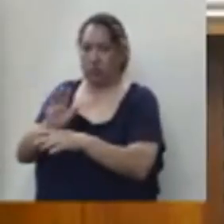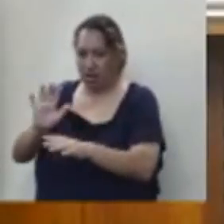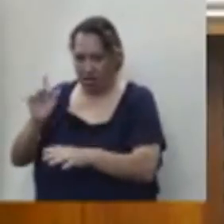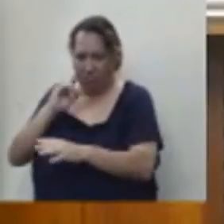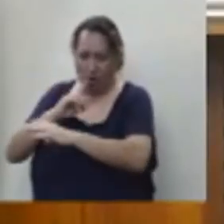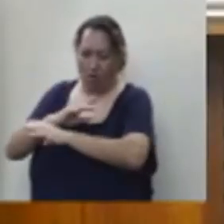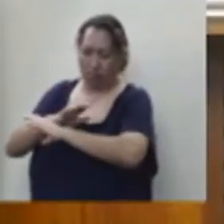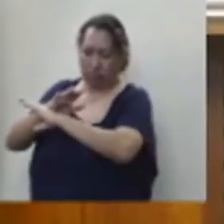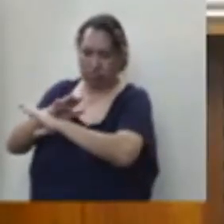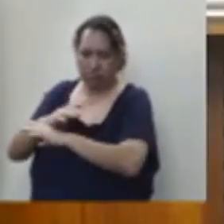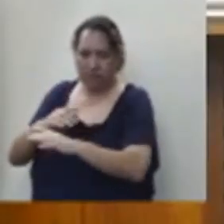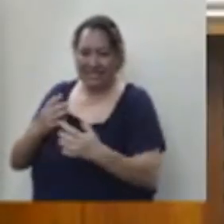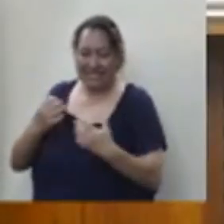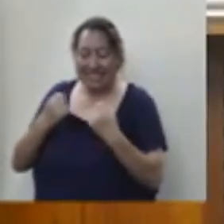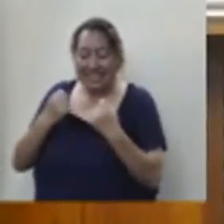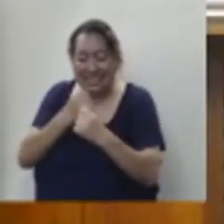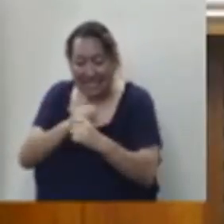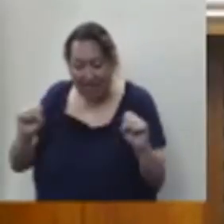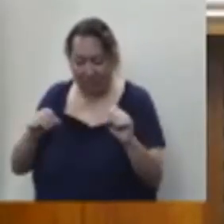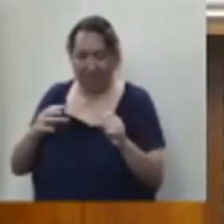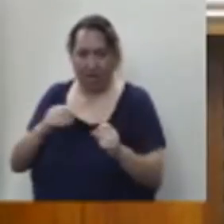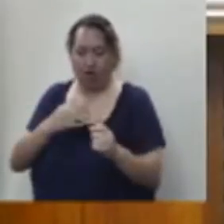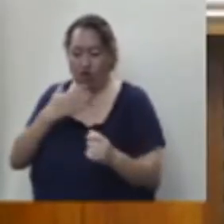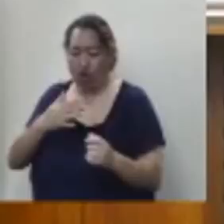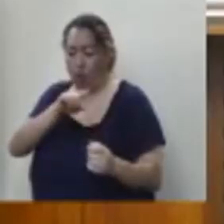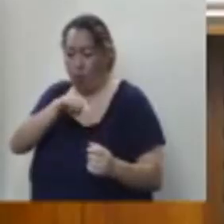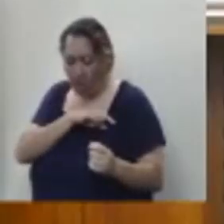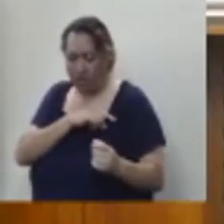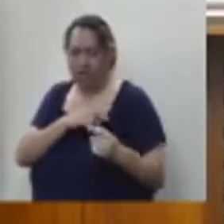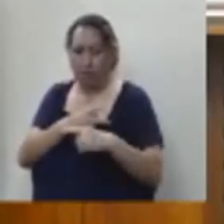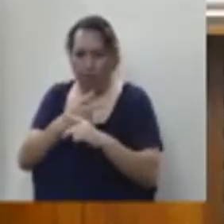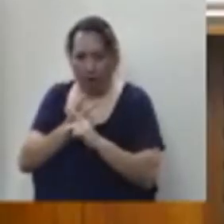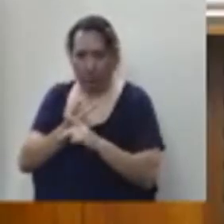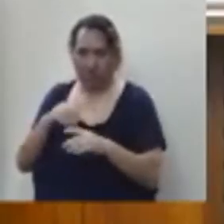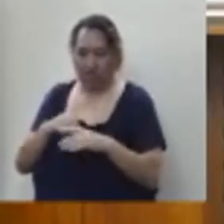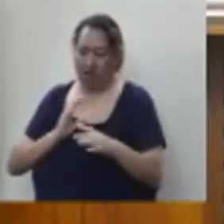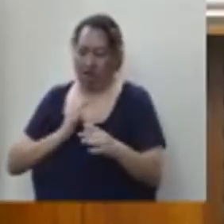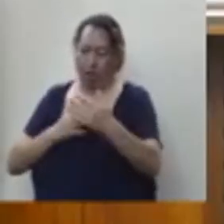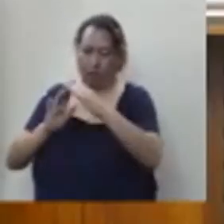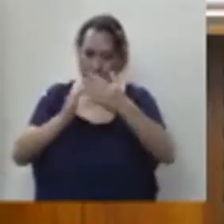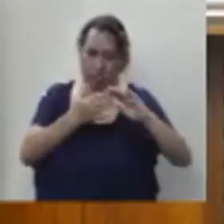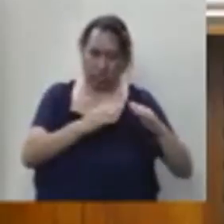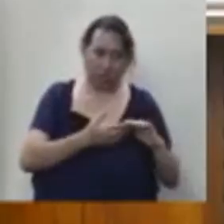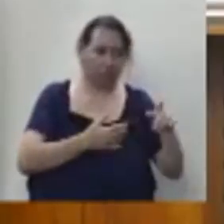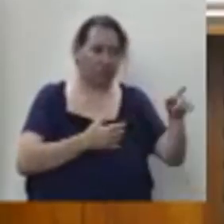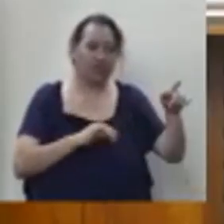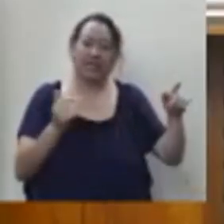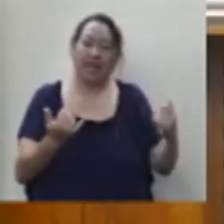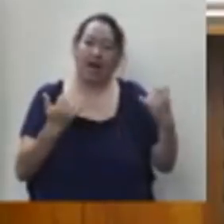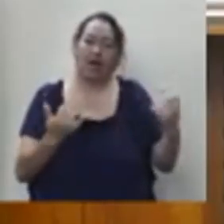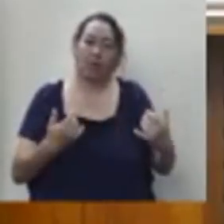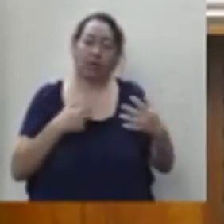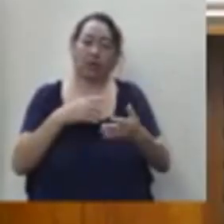ensure that they get quality products. Yes, and we were also warned with a letter from the FBI that there are